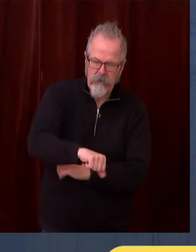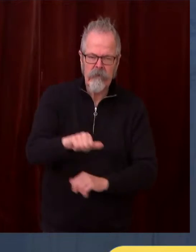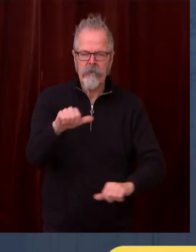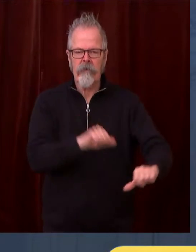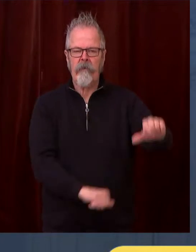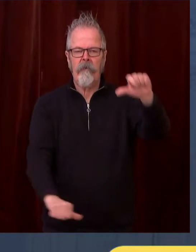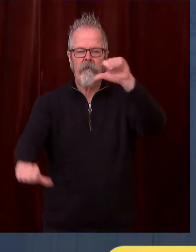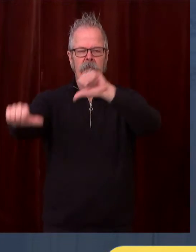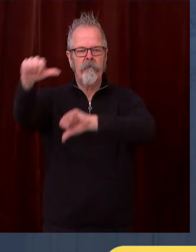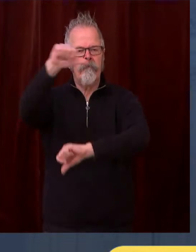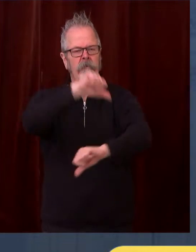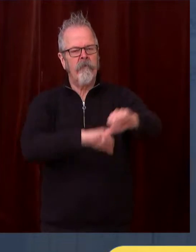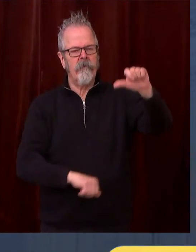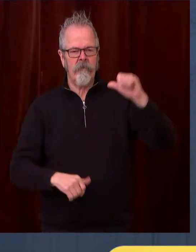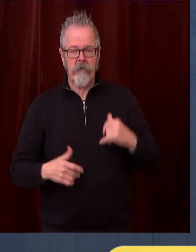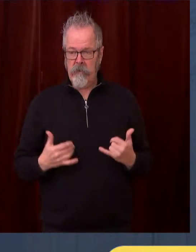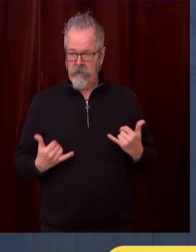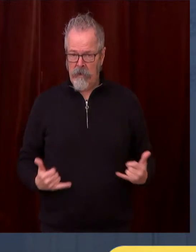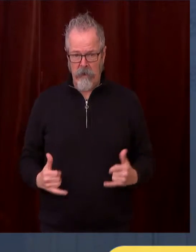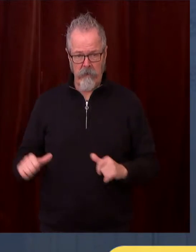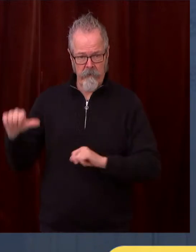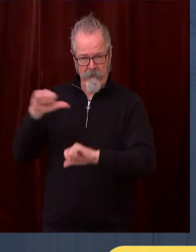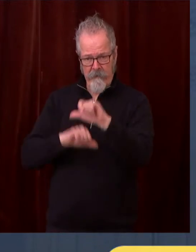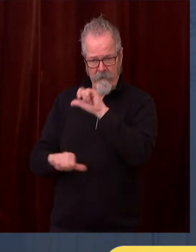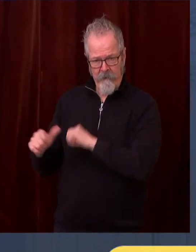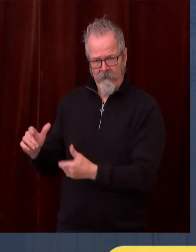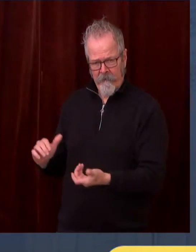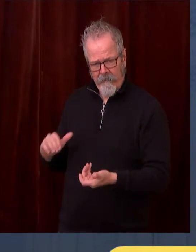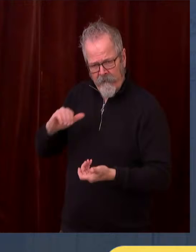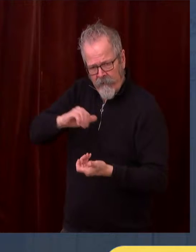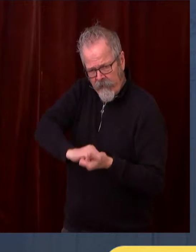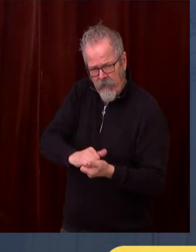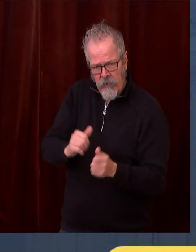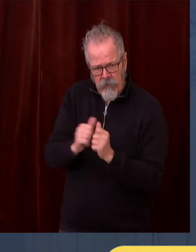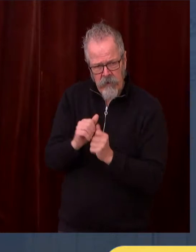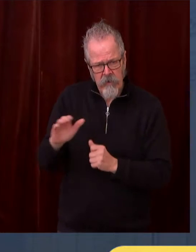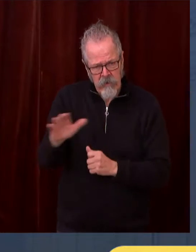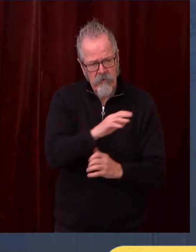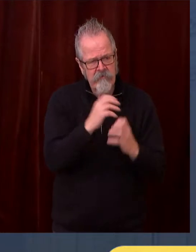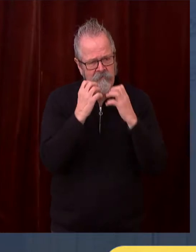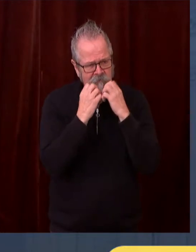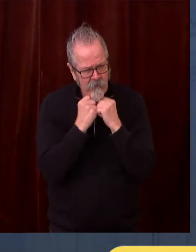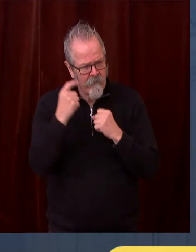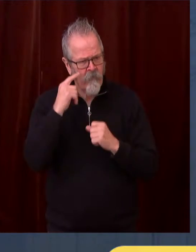them. Those are two powerful forces, but both are important right now.